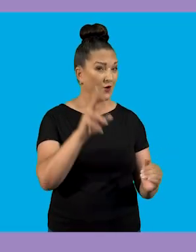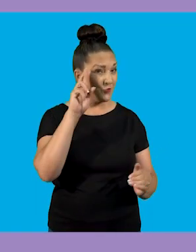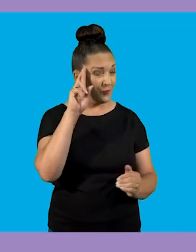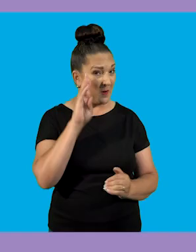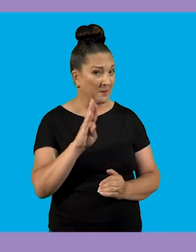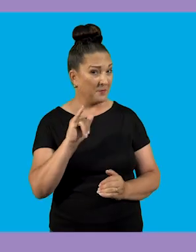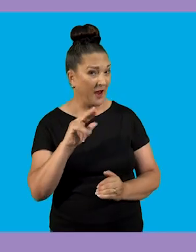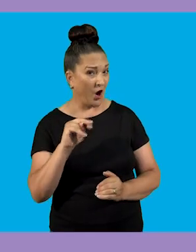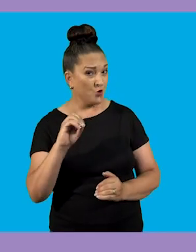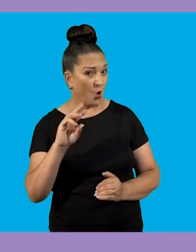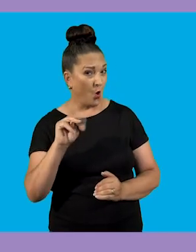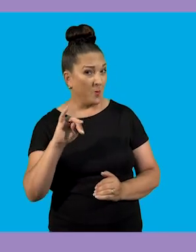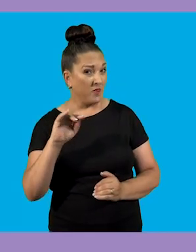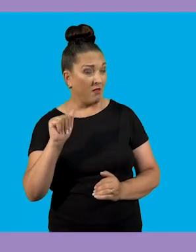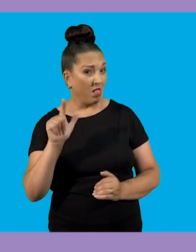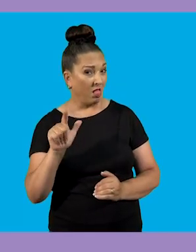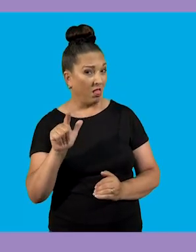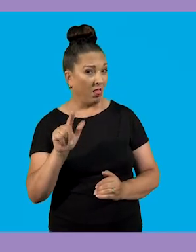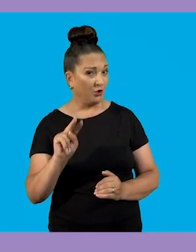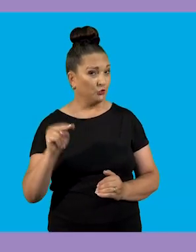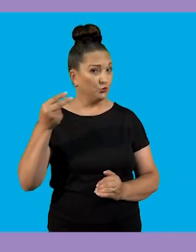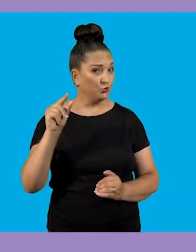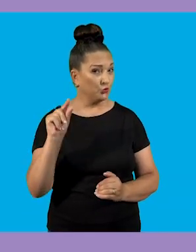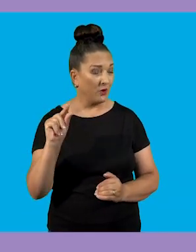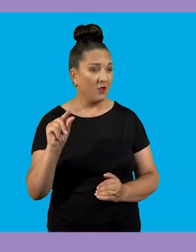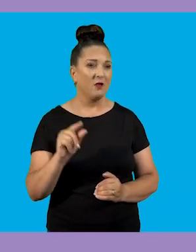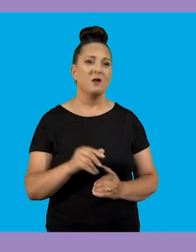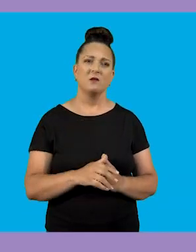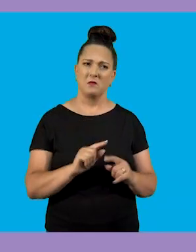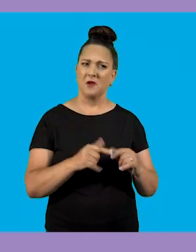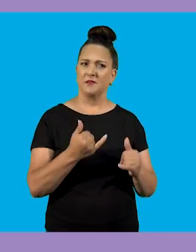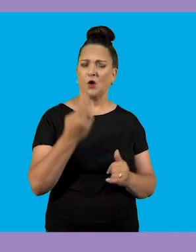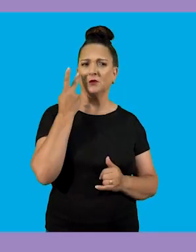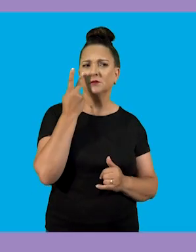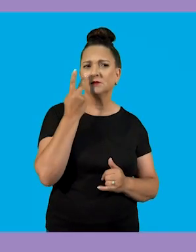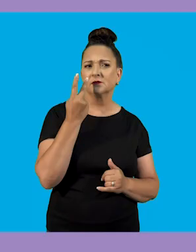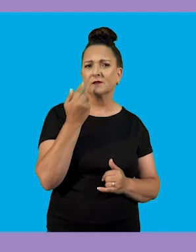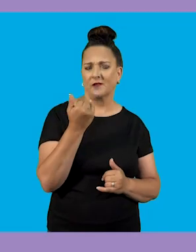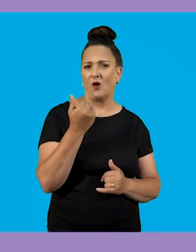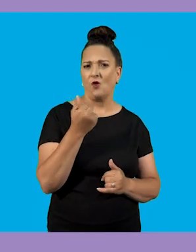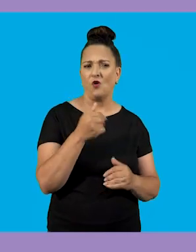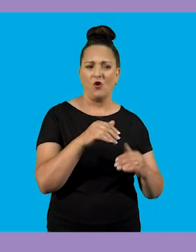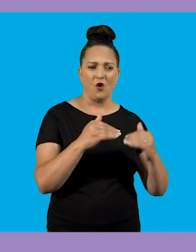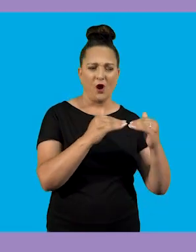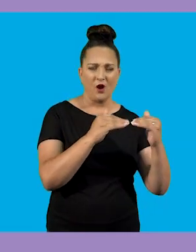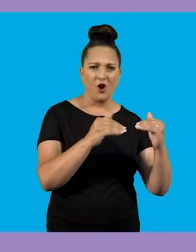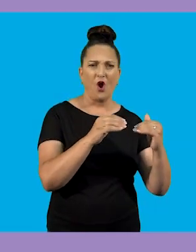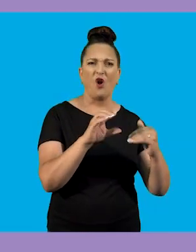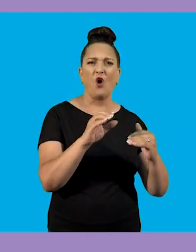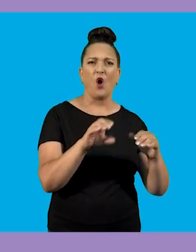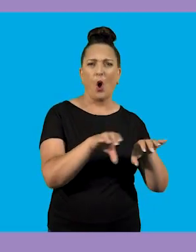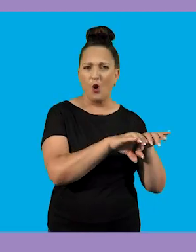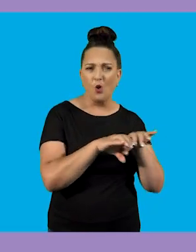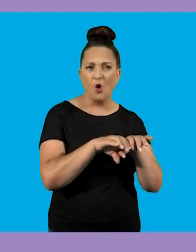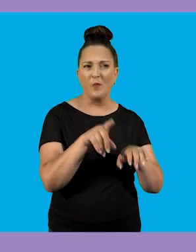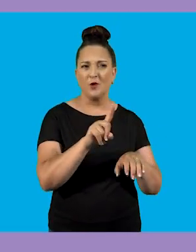binomials? So when I'm looking at the top, I can immediately see that that value of a is a common factor. So I